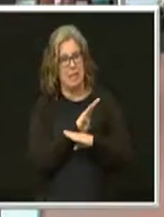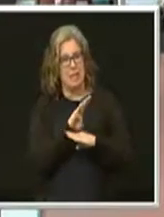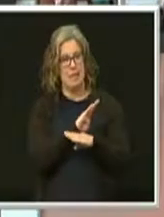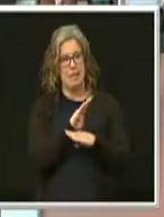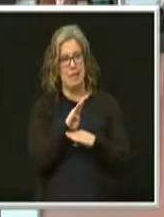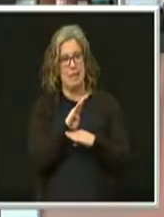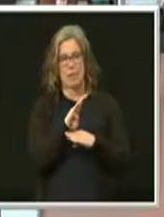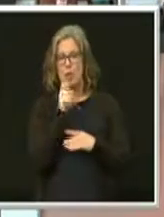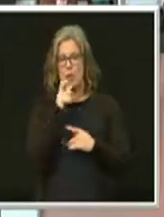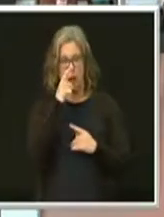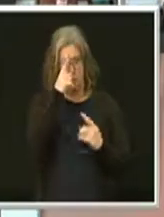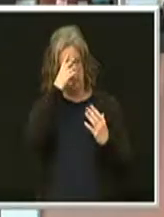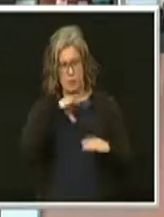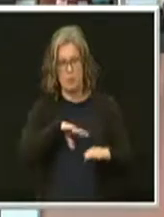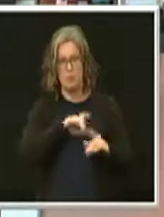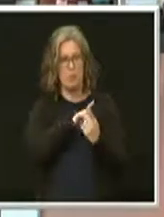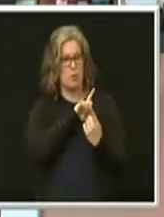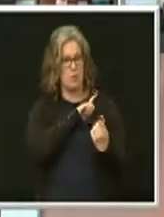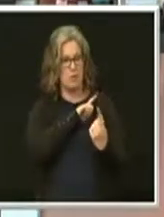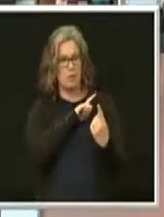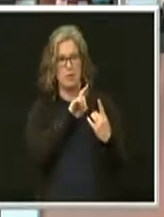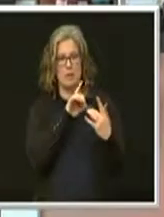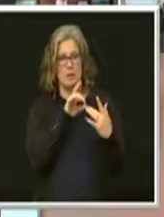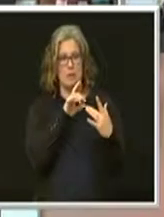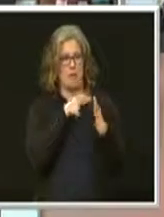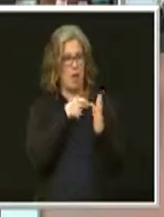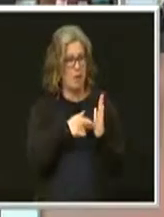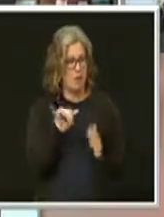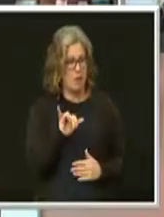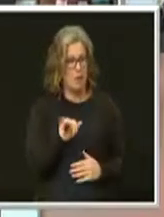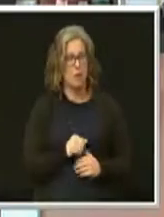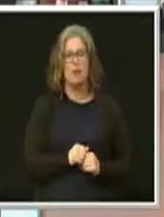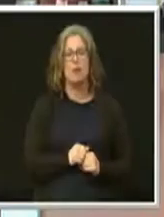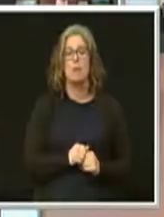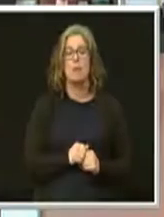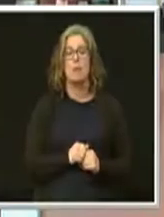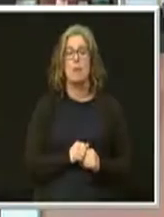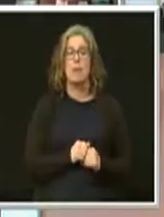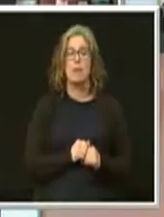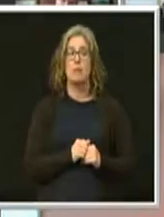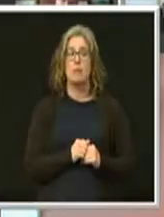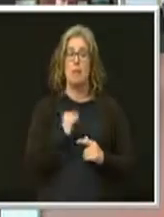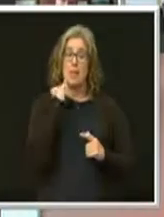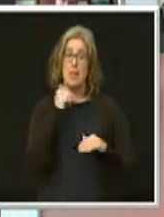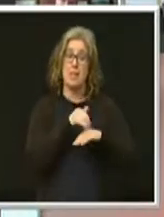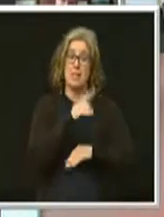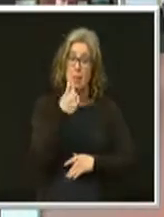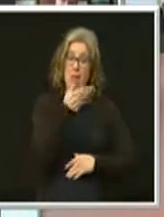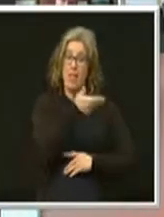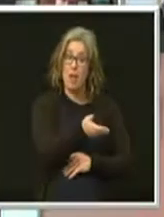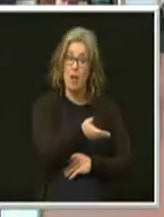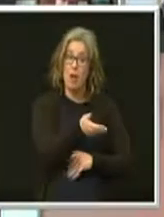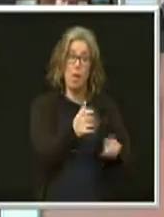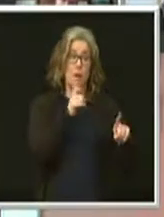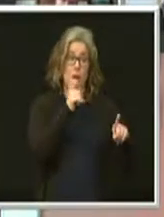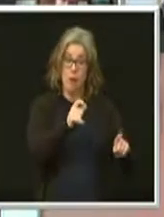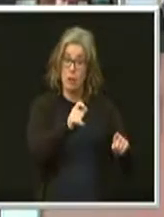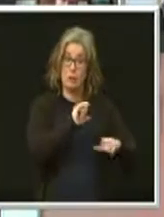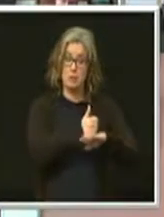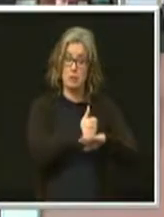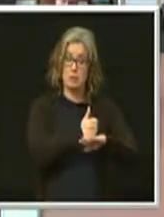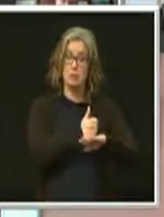that aren't complying with social distancing guidelines as well. You get in order. If we send somebody out there and you're not in place,